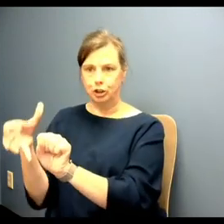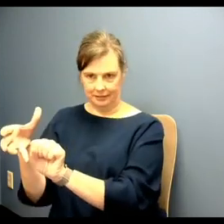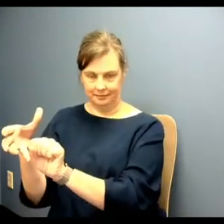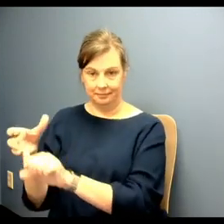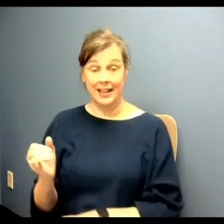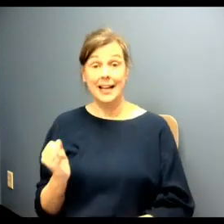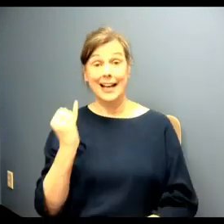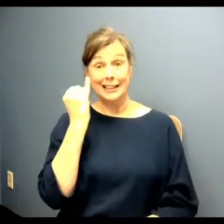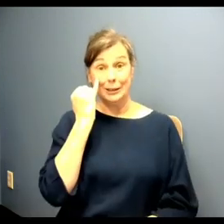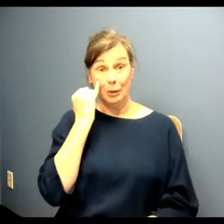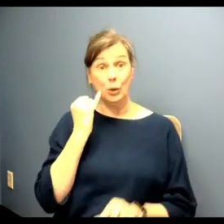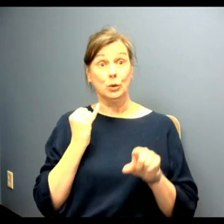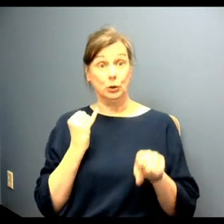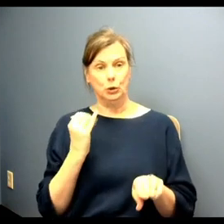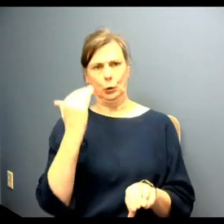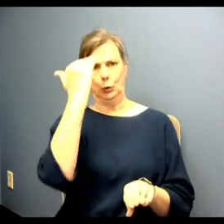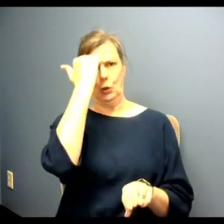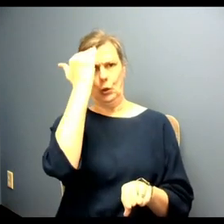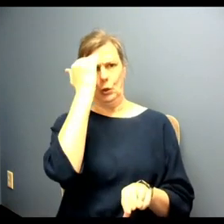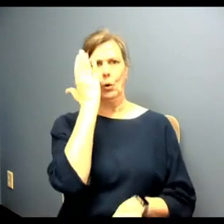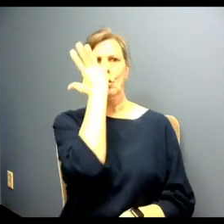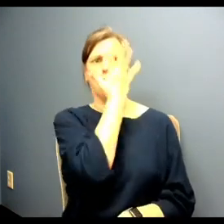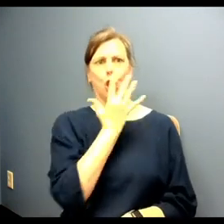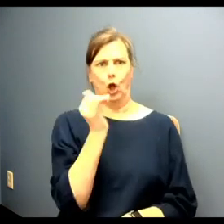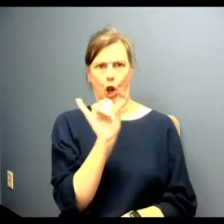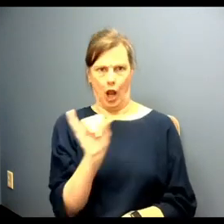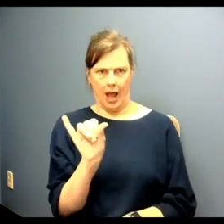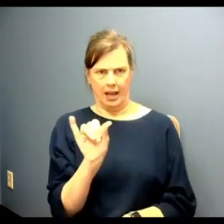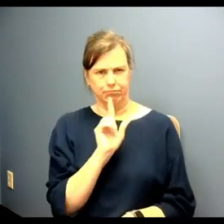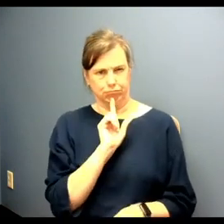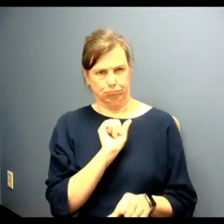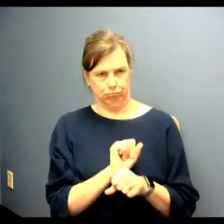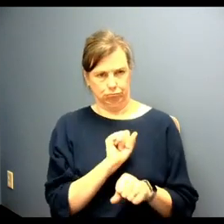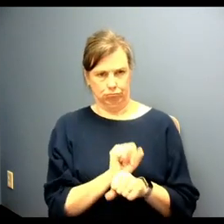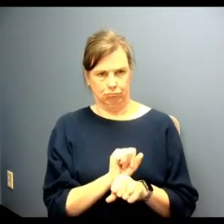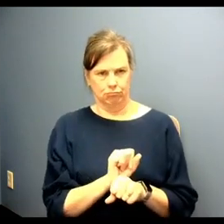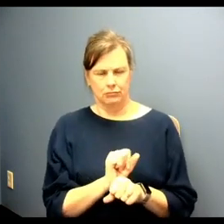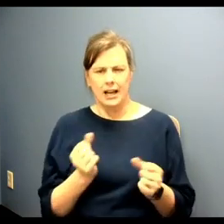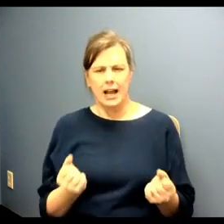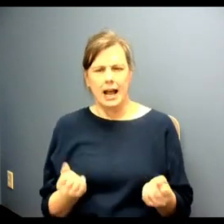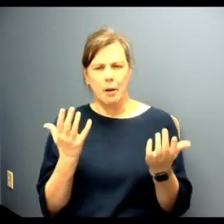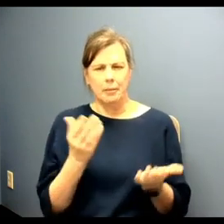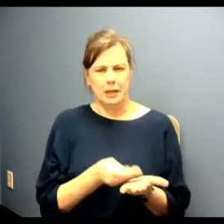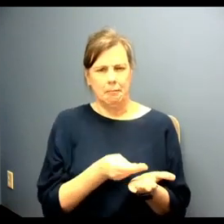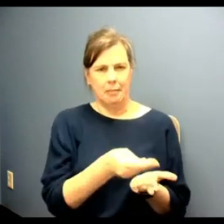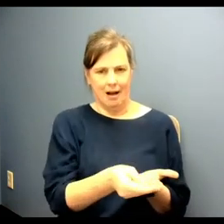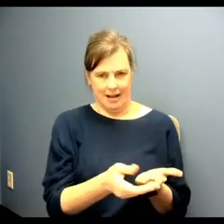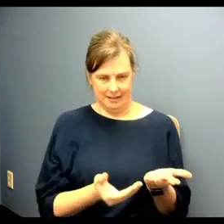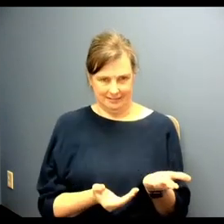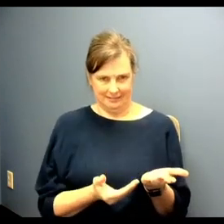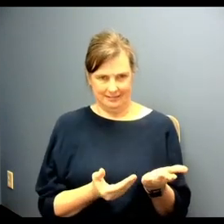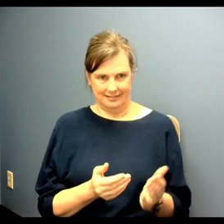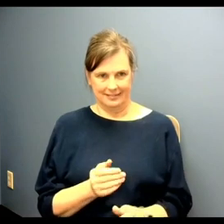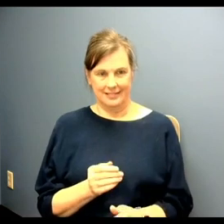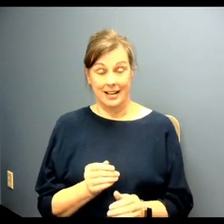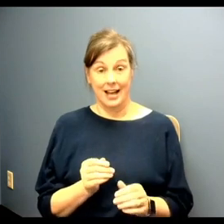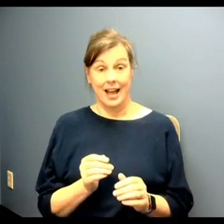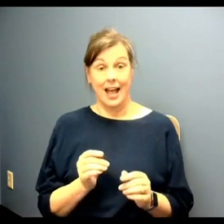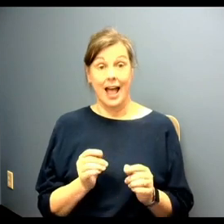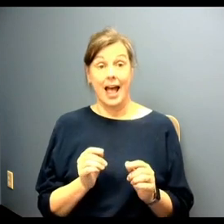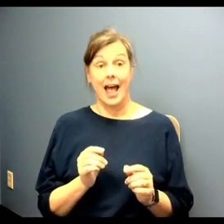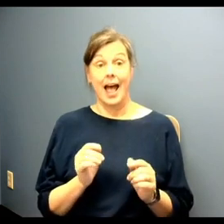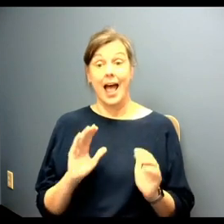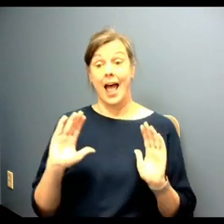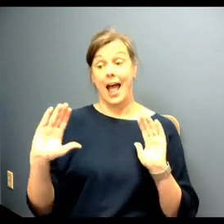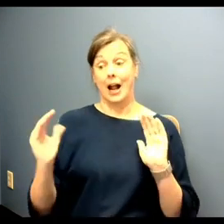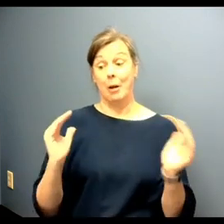if you had full information, and at what price per chia pet? And if you had asymmetric information, how many